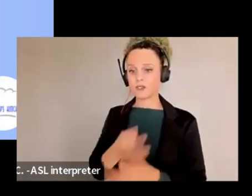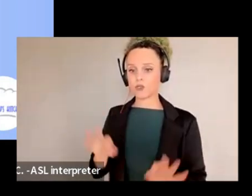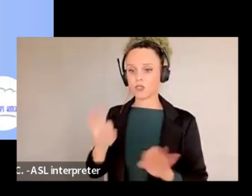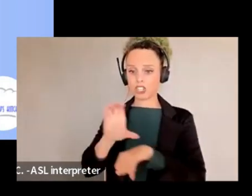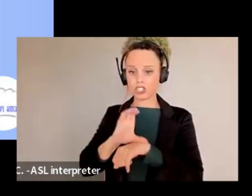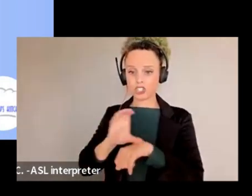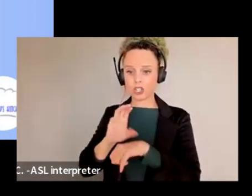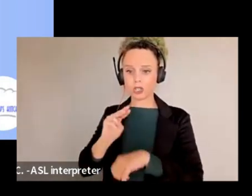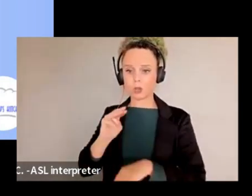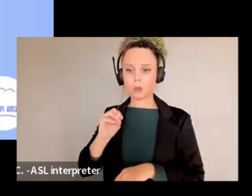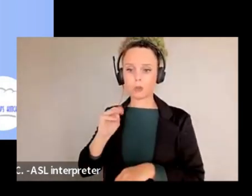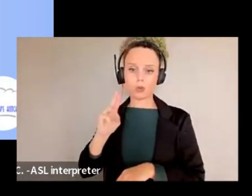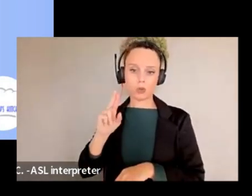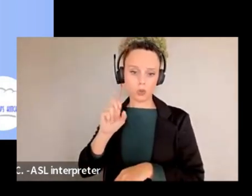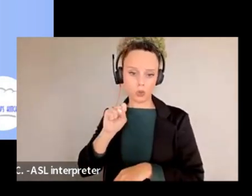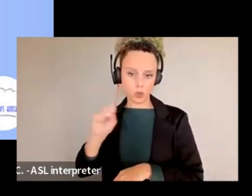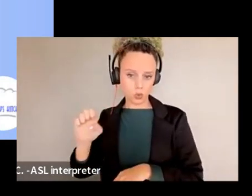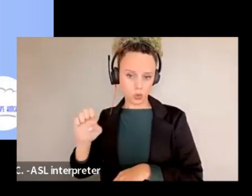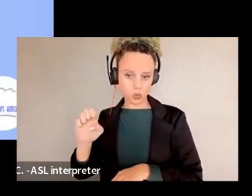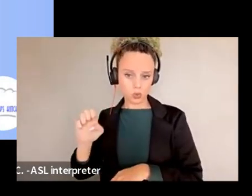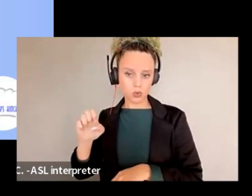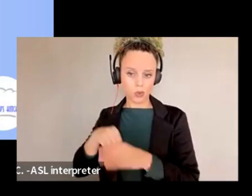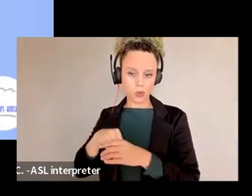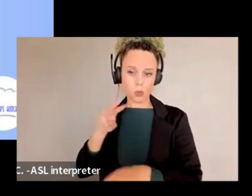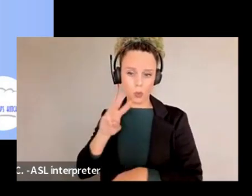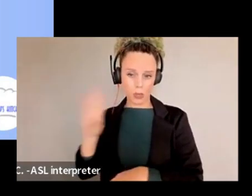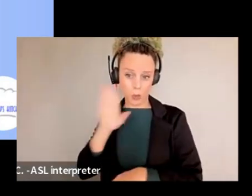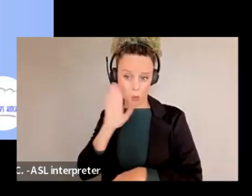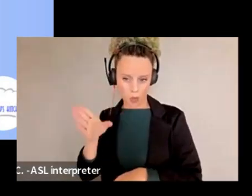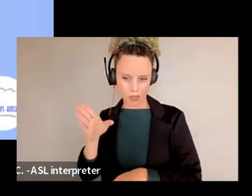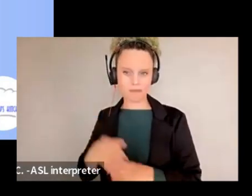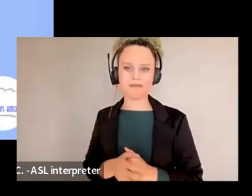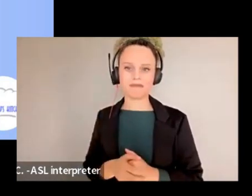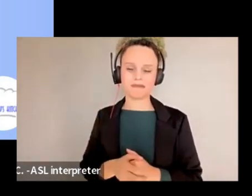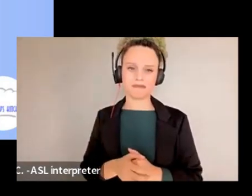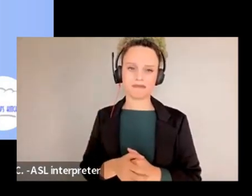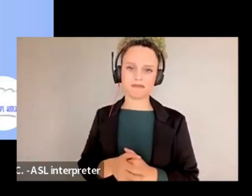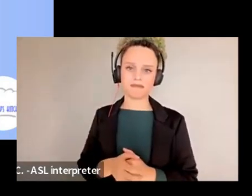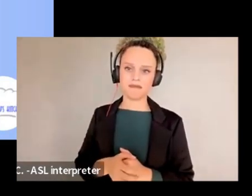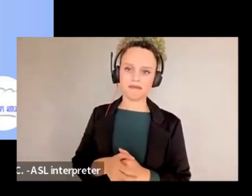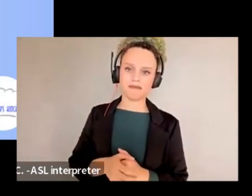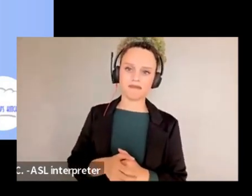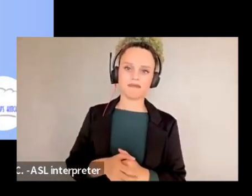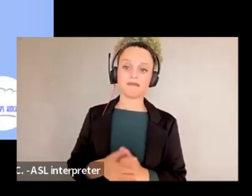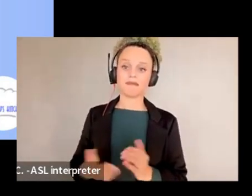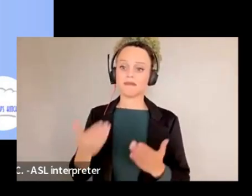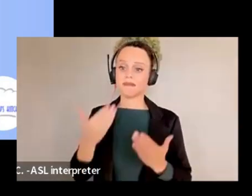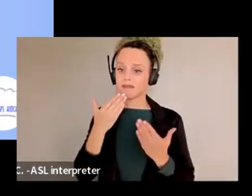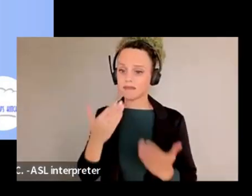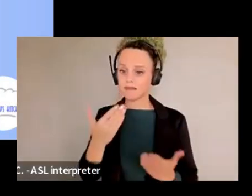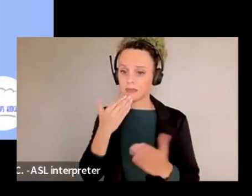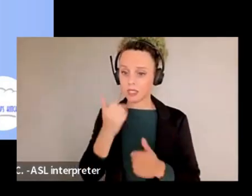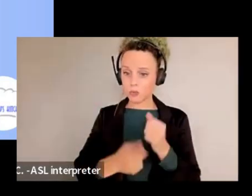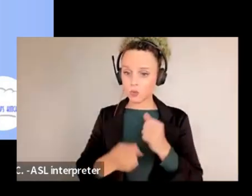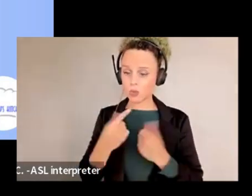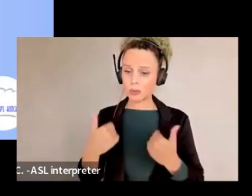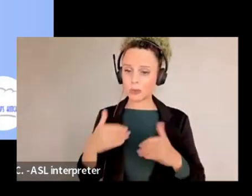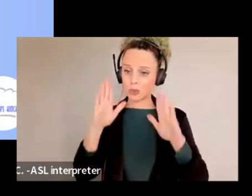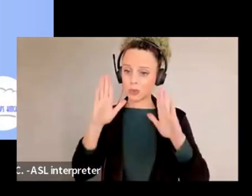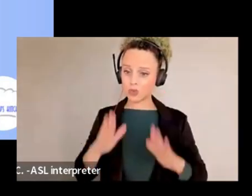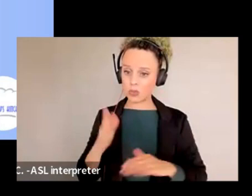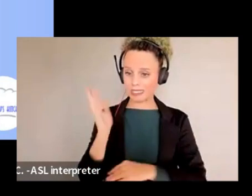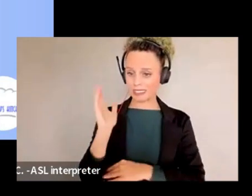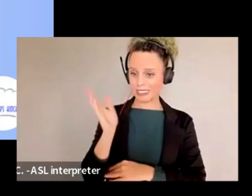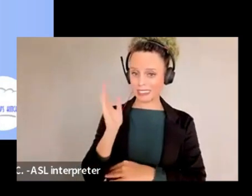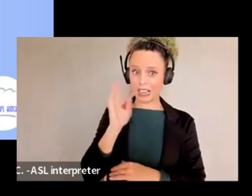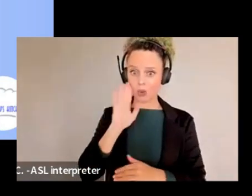Okay, and Donna says that she will share her dairy-free chocolate mousse on the Kelly's Kitchen website. So we'll make sure that that gets up there.